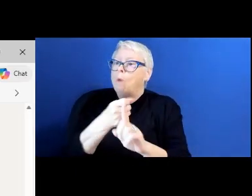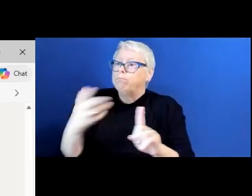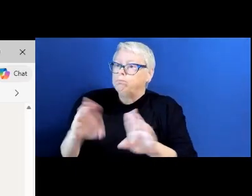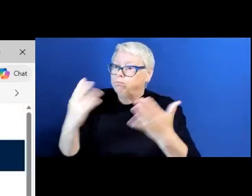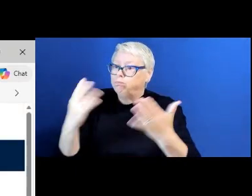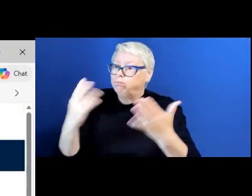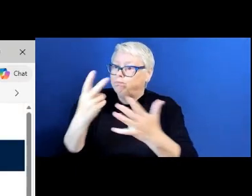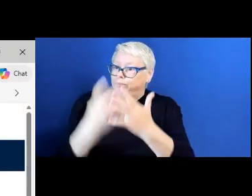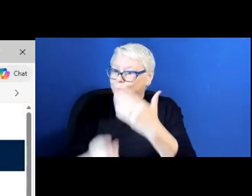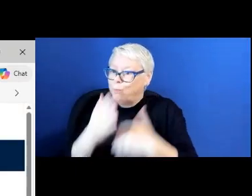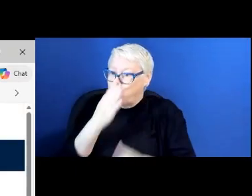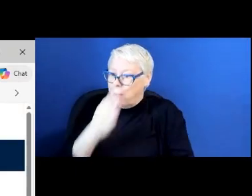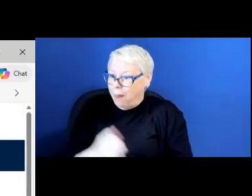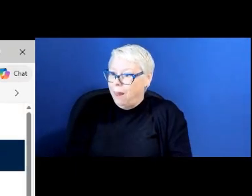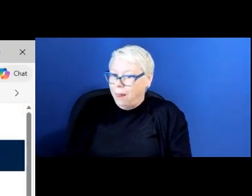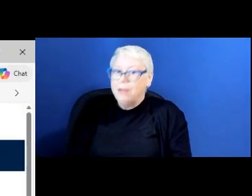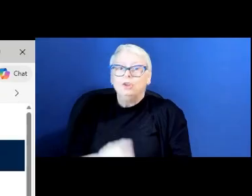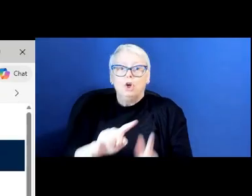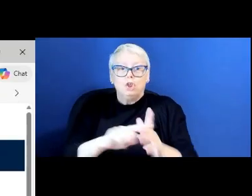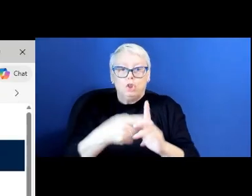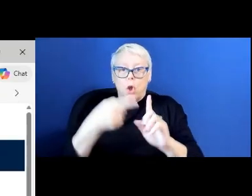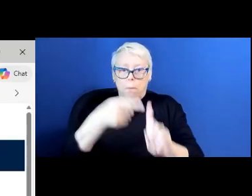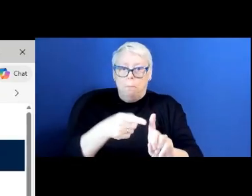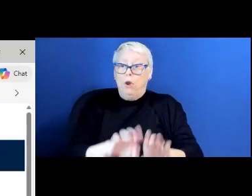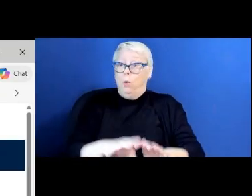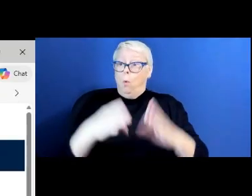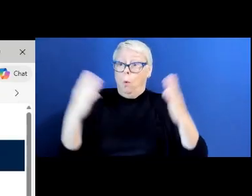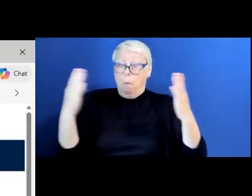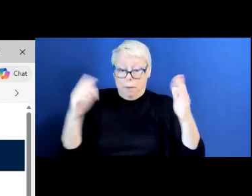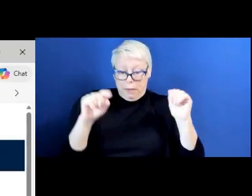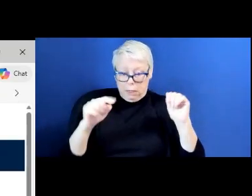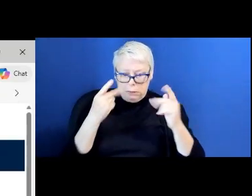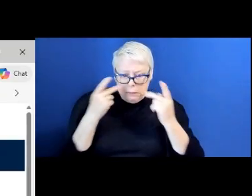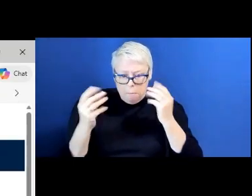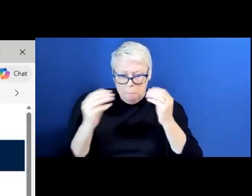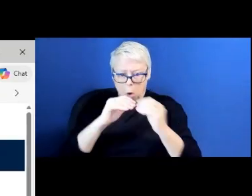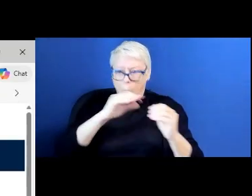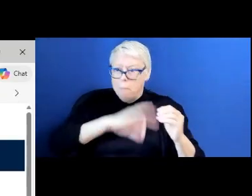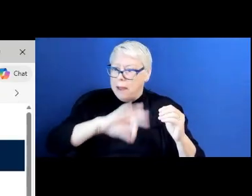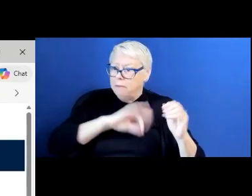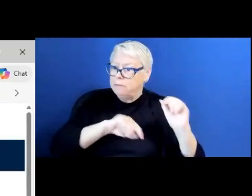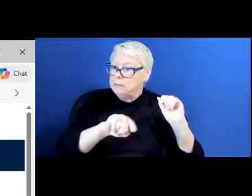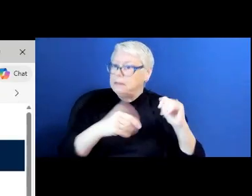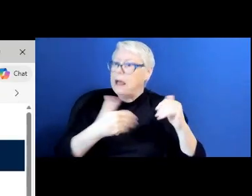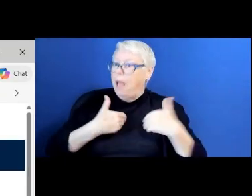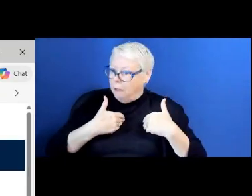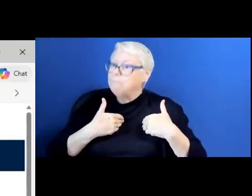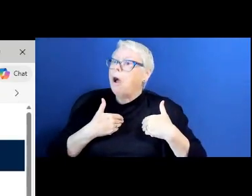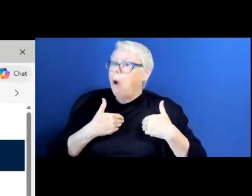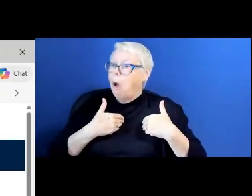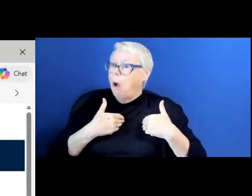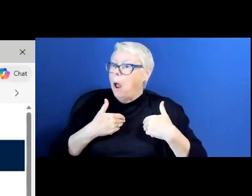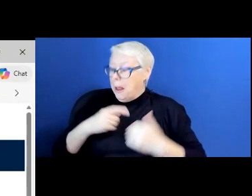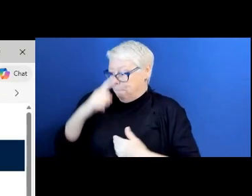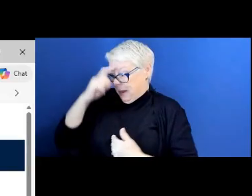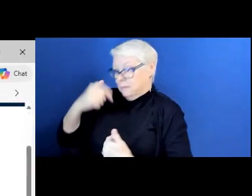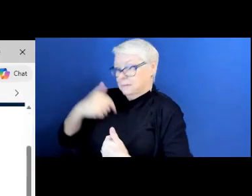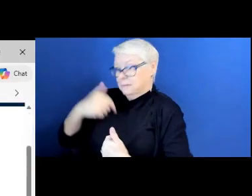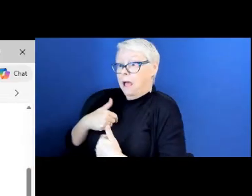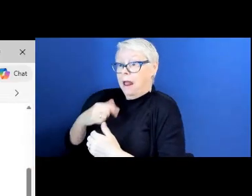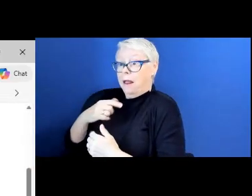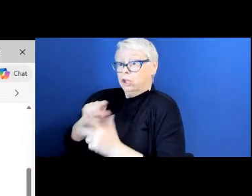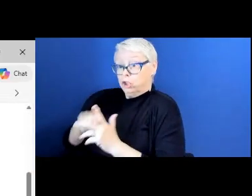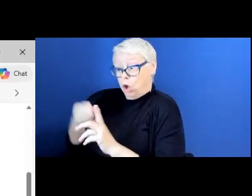you can open it and you can discover different benefits that are provided based on this starting